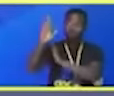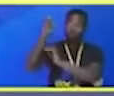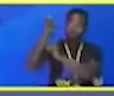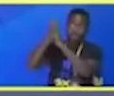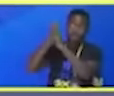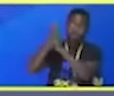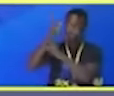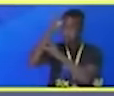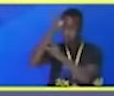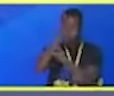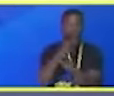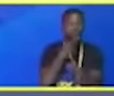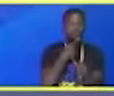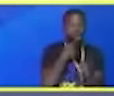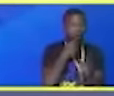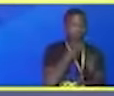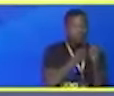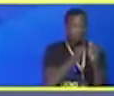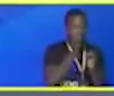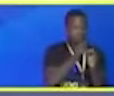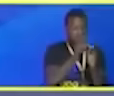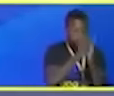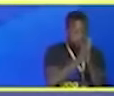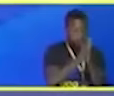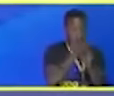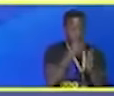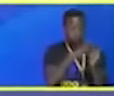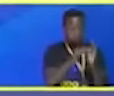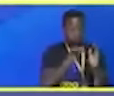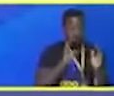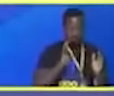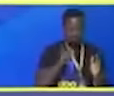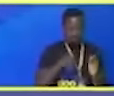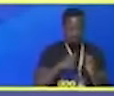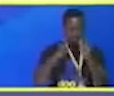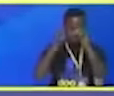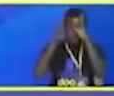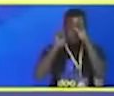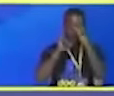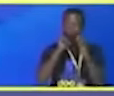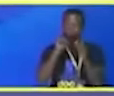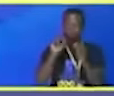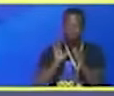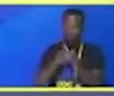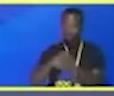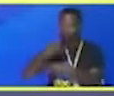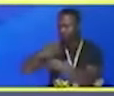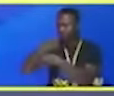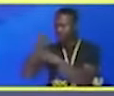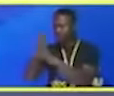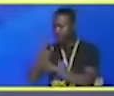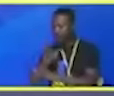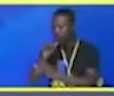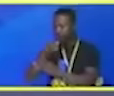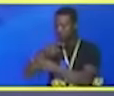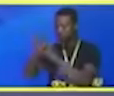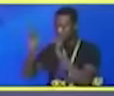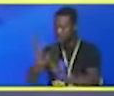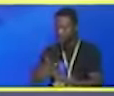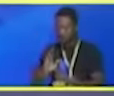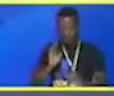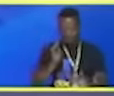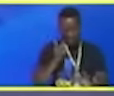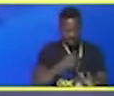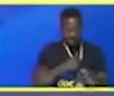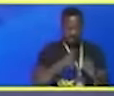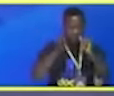when you pray, say, our Father, not our Maker, not our Redeemer, our